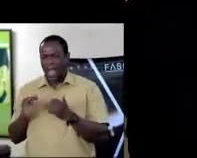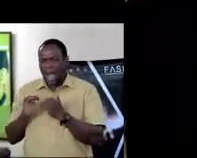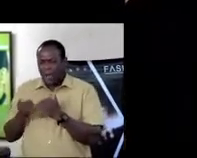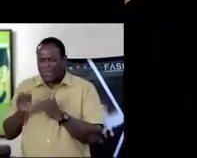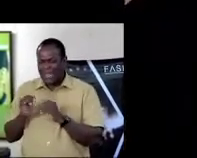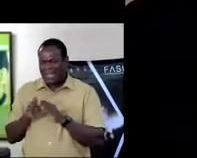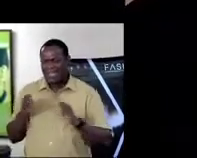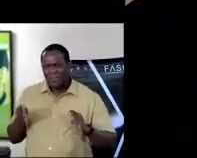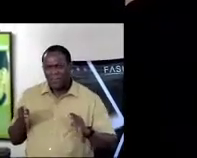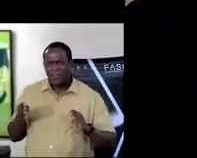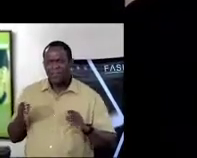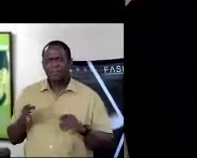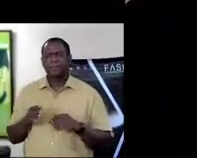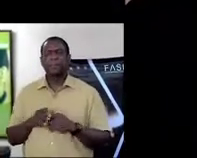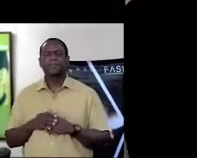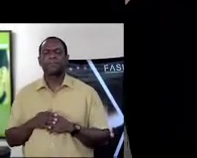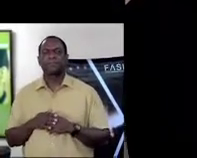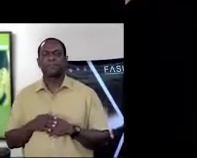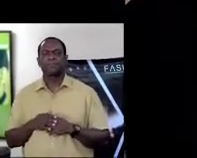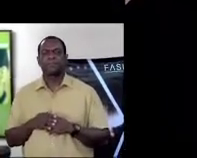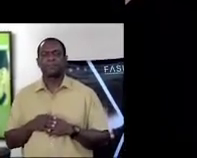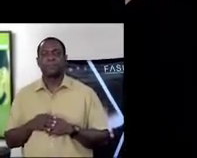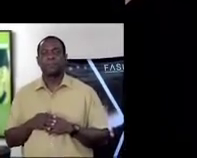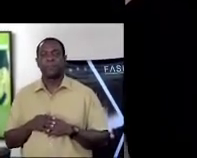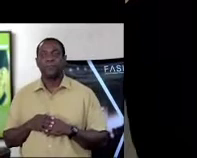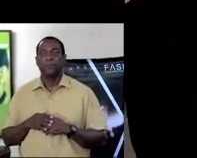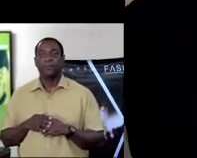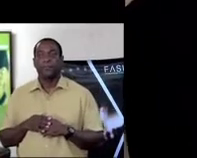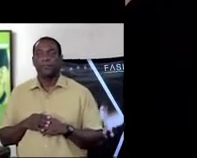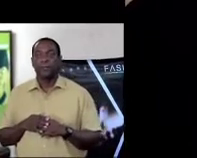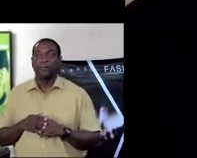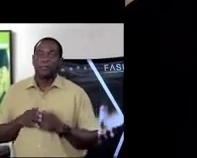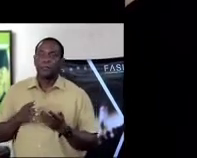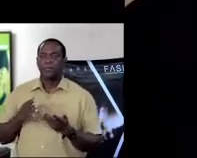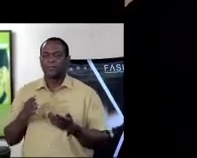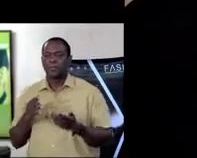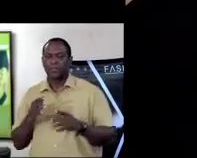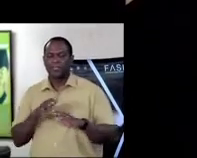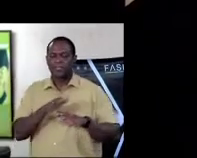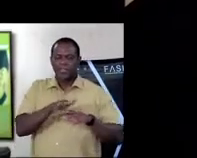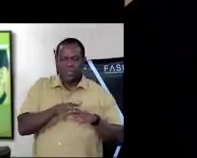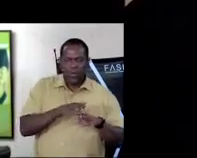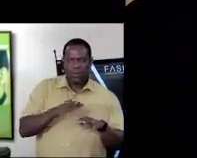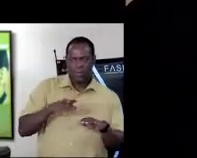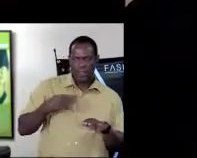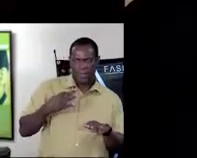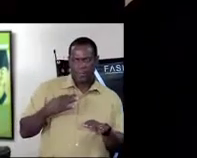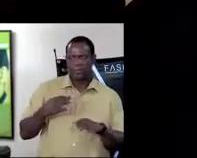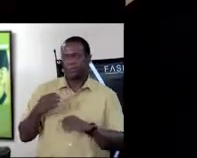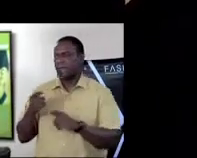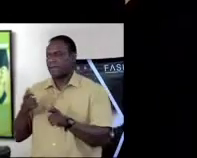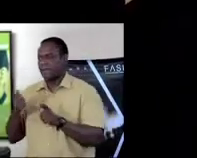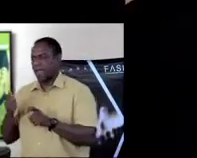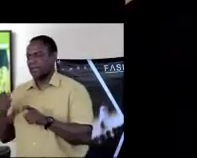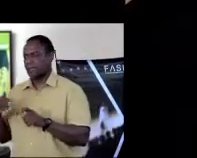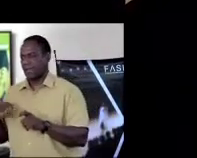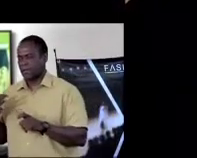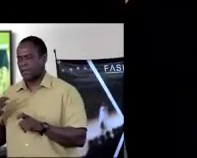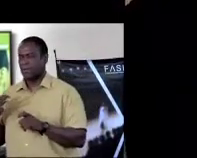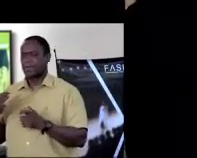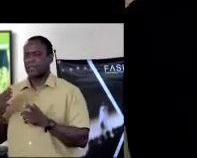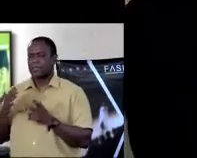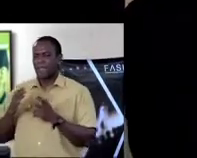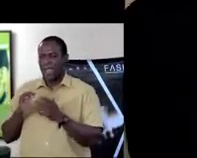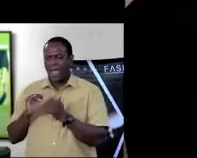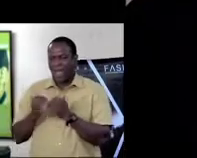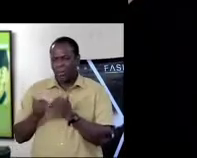different path that may be much more similar to fast fashion? Just the appreciation between those two so people can correctly